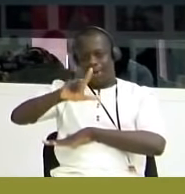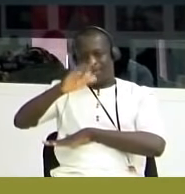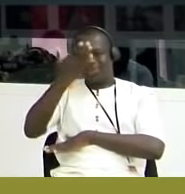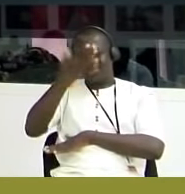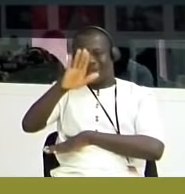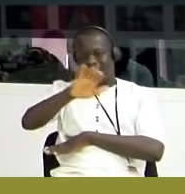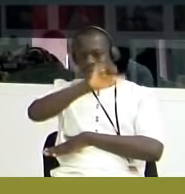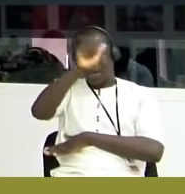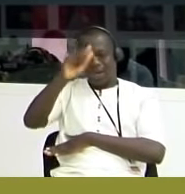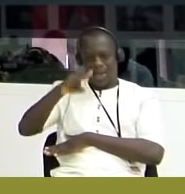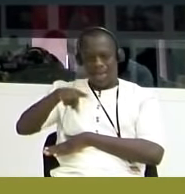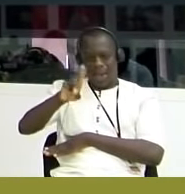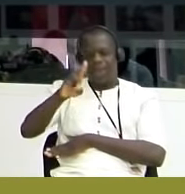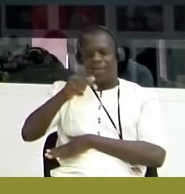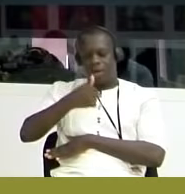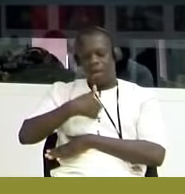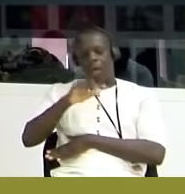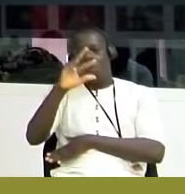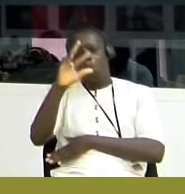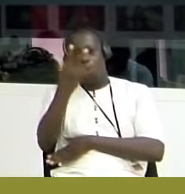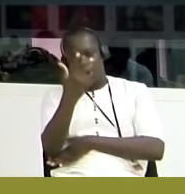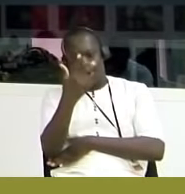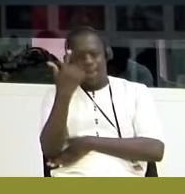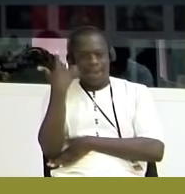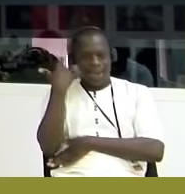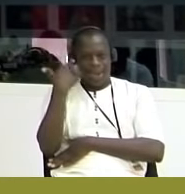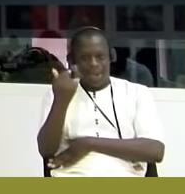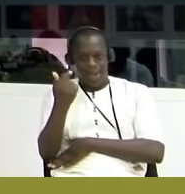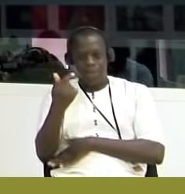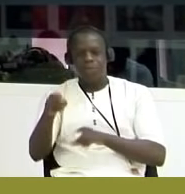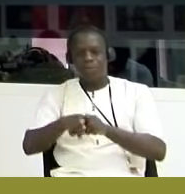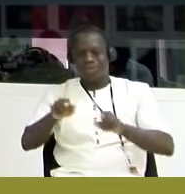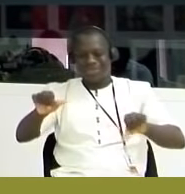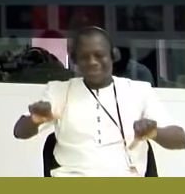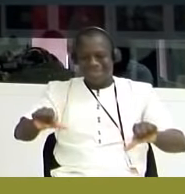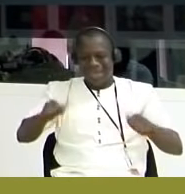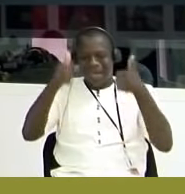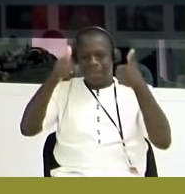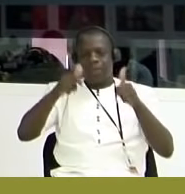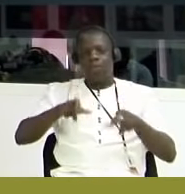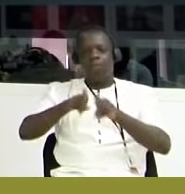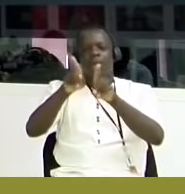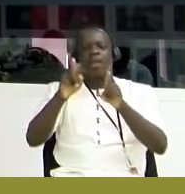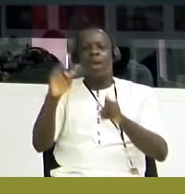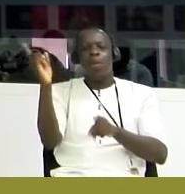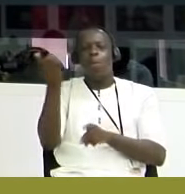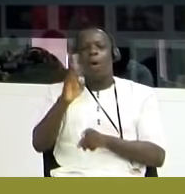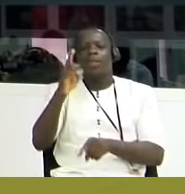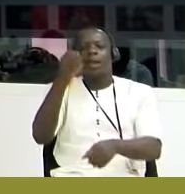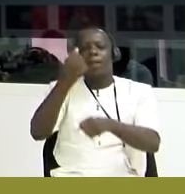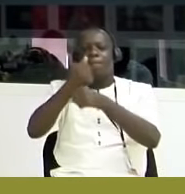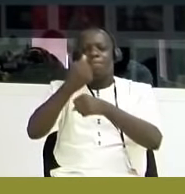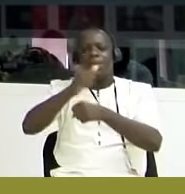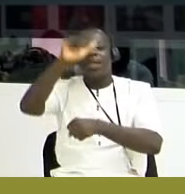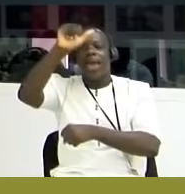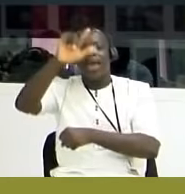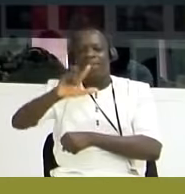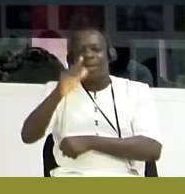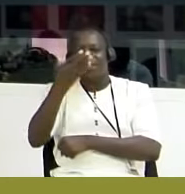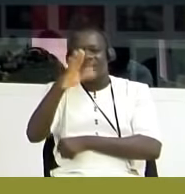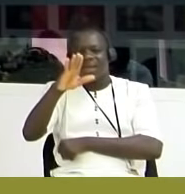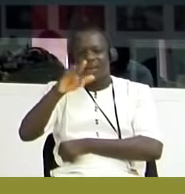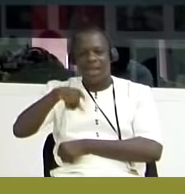Mm-hmm. I would like to begin with the events leading up to April 10 and 11. Mm-hmm. Can you tell